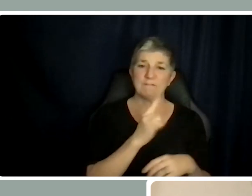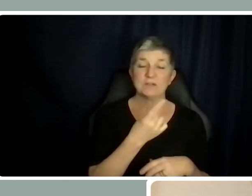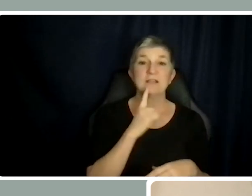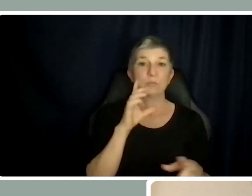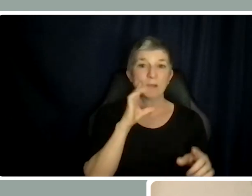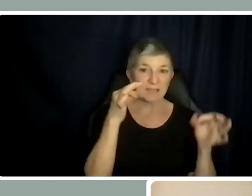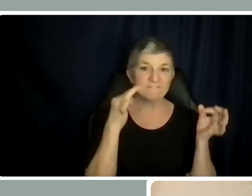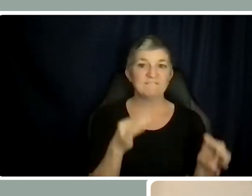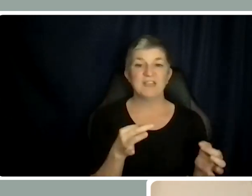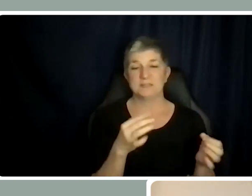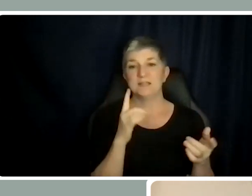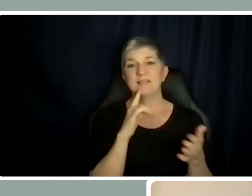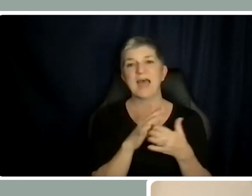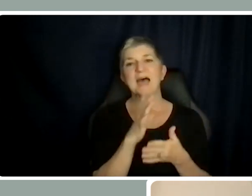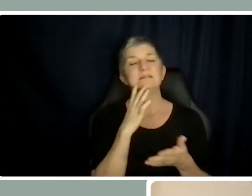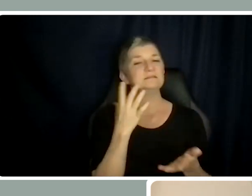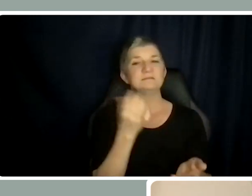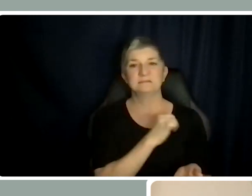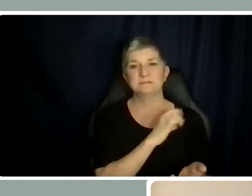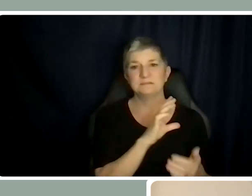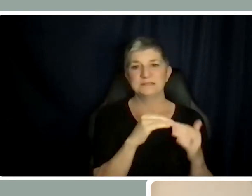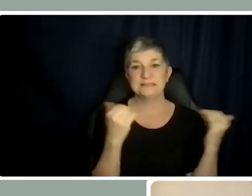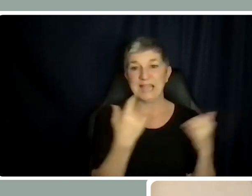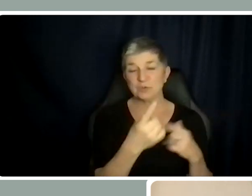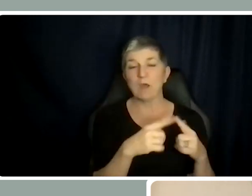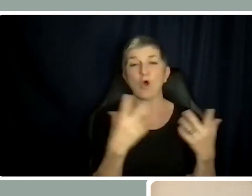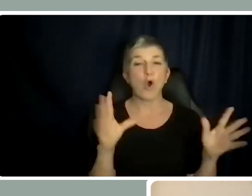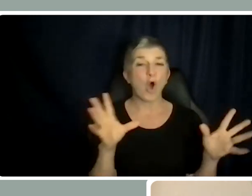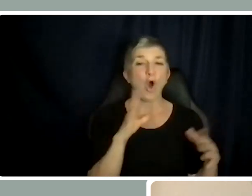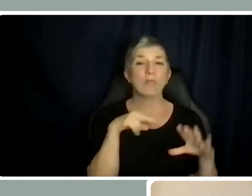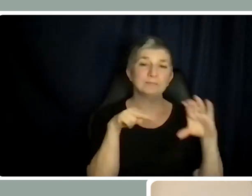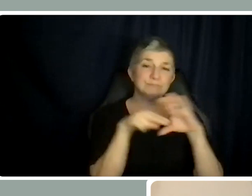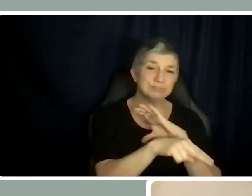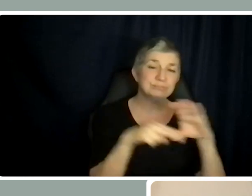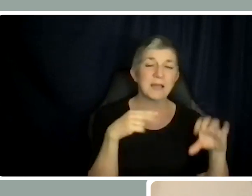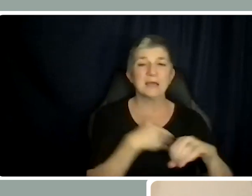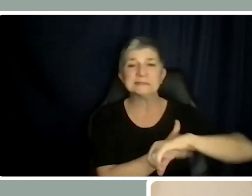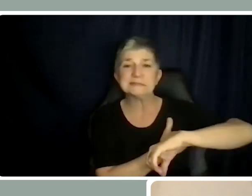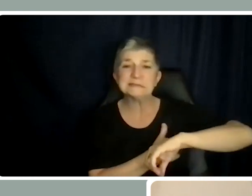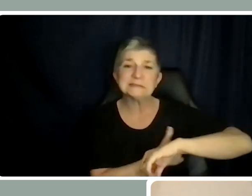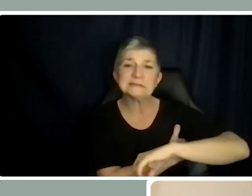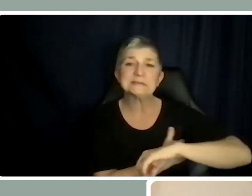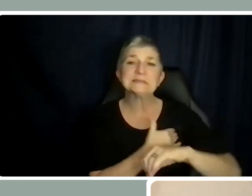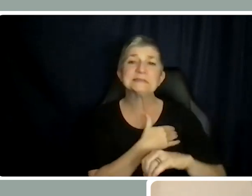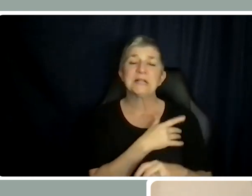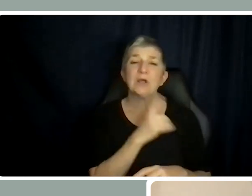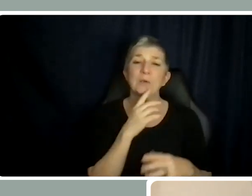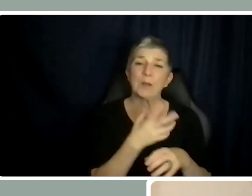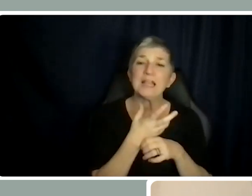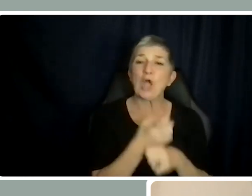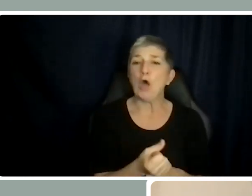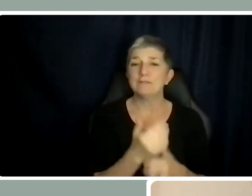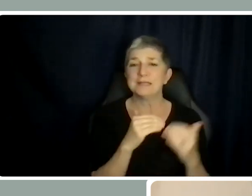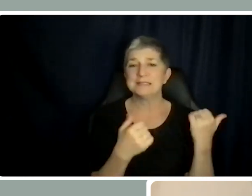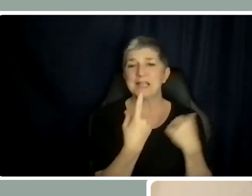1. You've had all the imaging, we've really felt really hard in your underarm, and we're really confident it's going to be stage 1. And generally those will go to